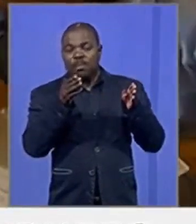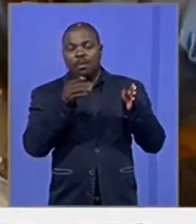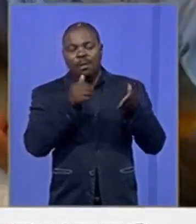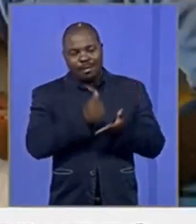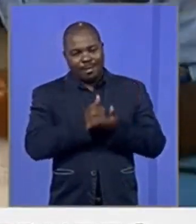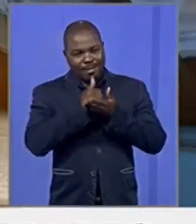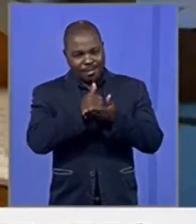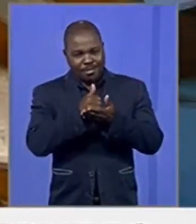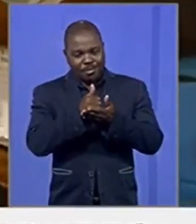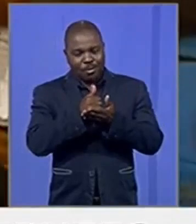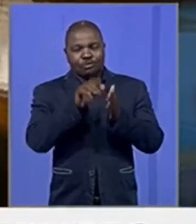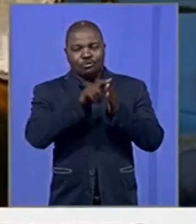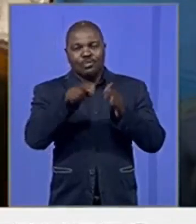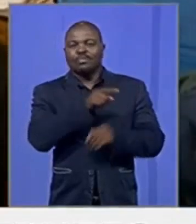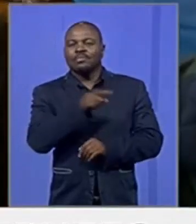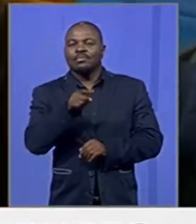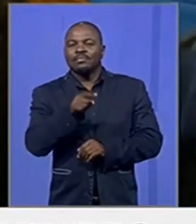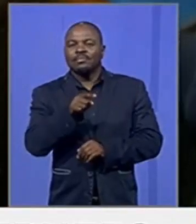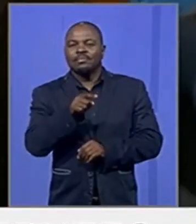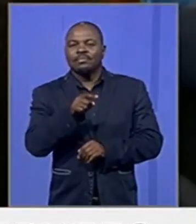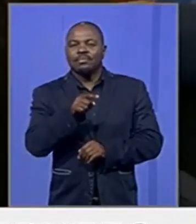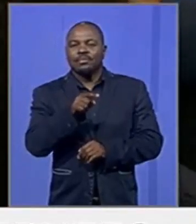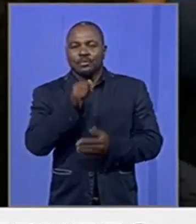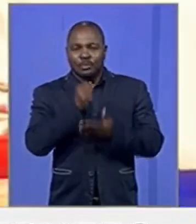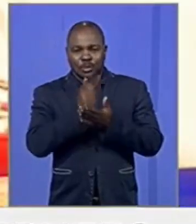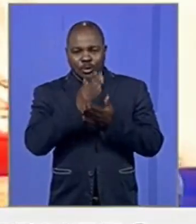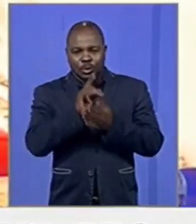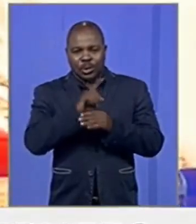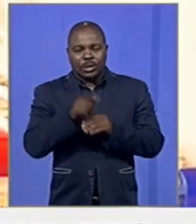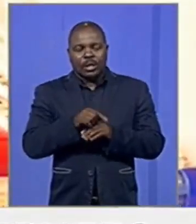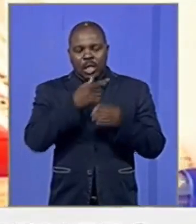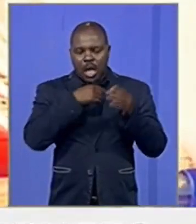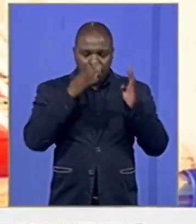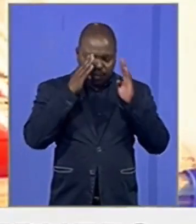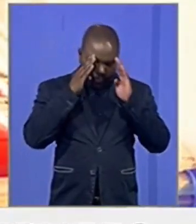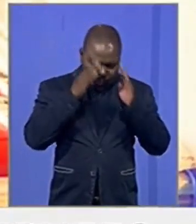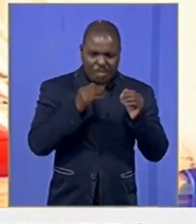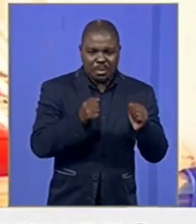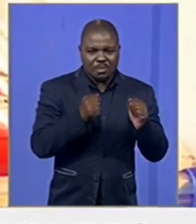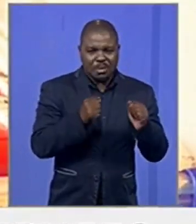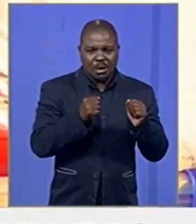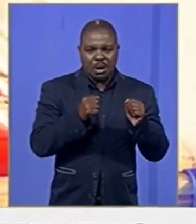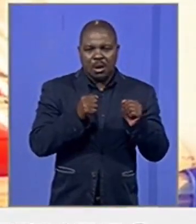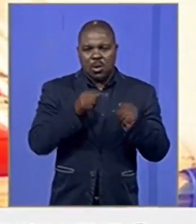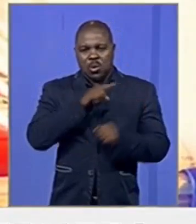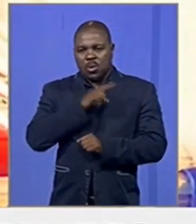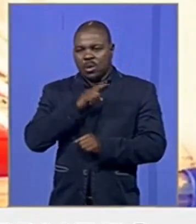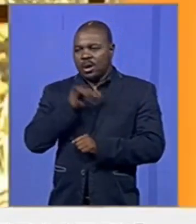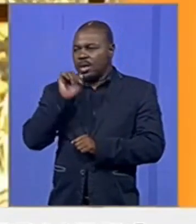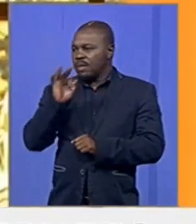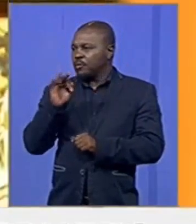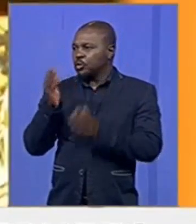assist learners not to be defocused. When learners are not at school, they